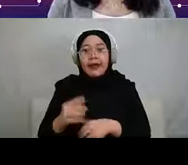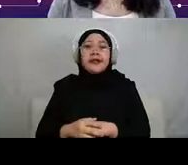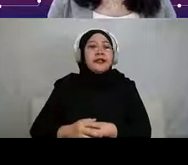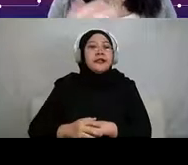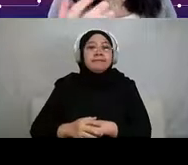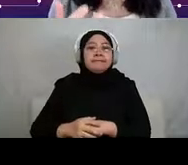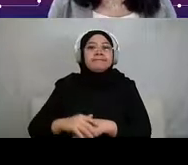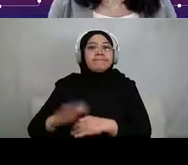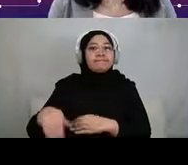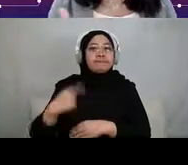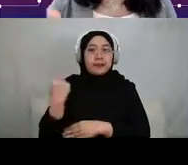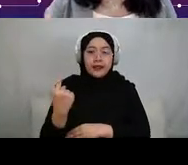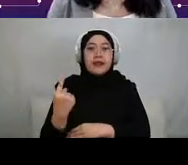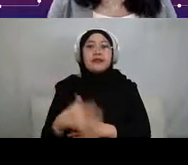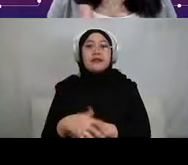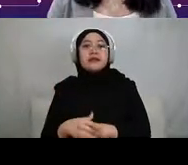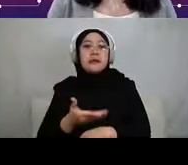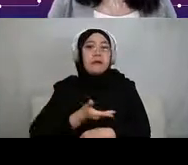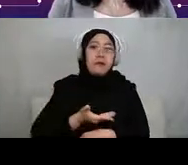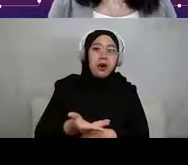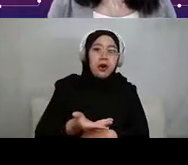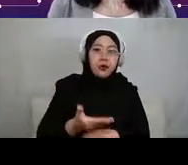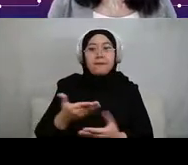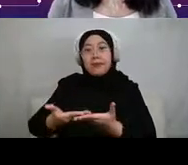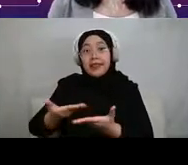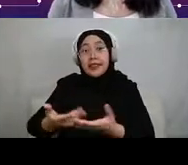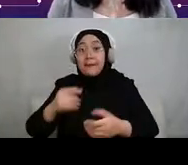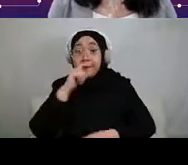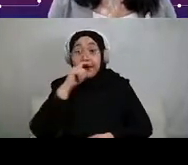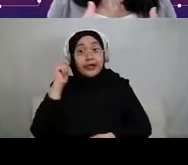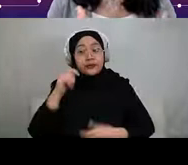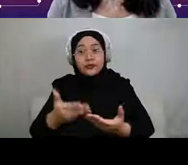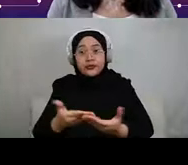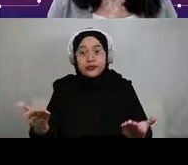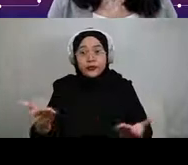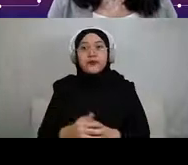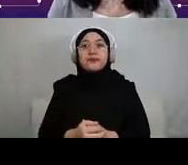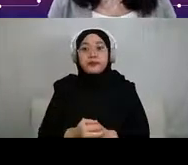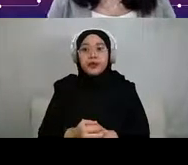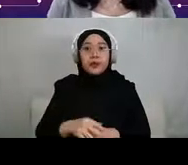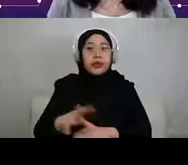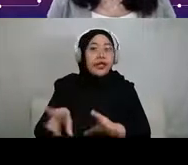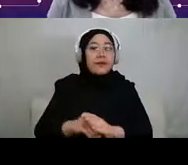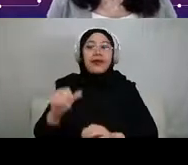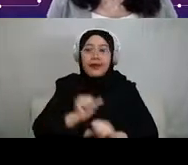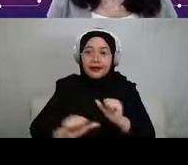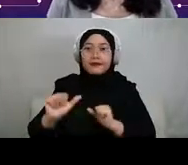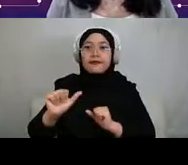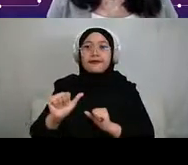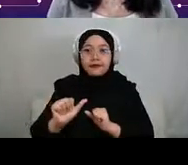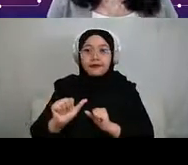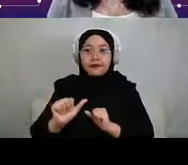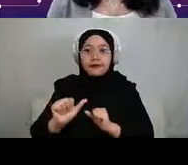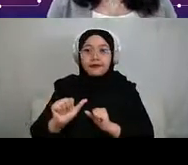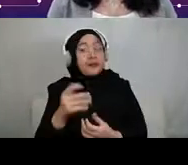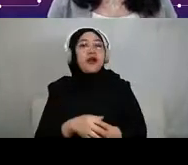to encourage you and encourage your active participation to please write down your questions in our